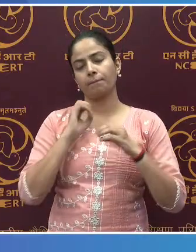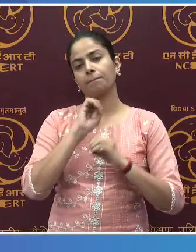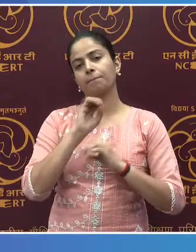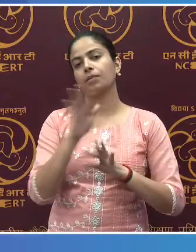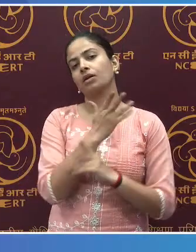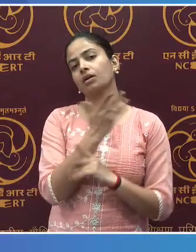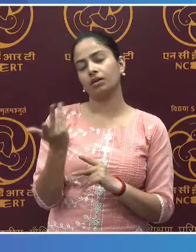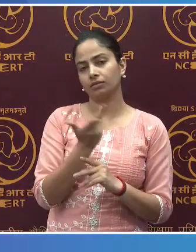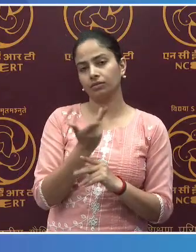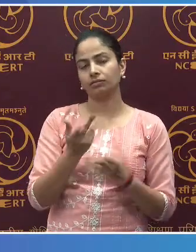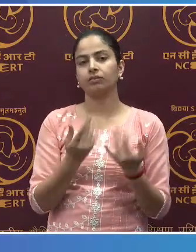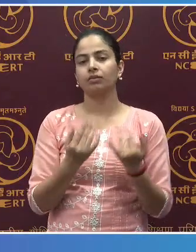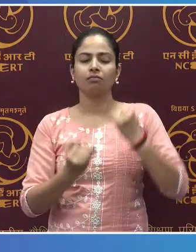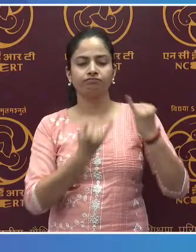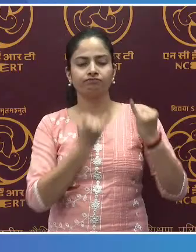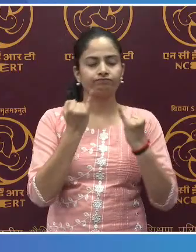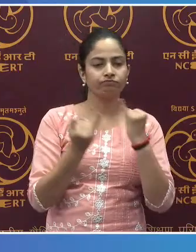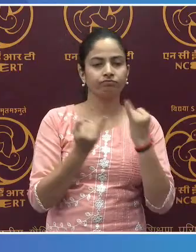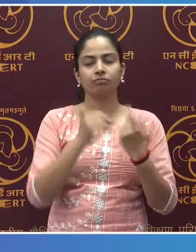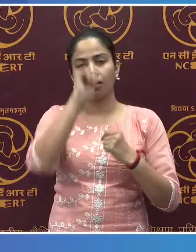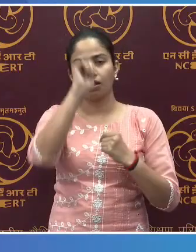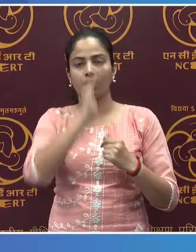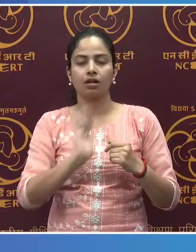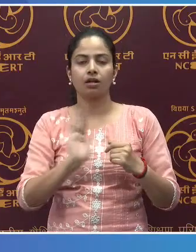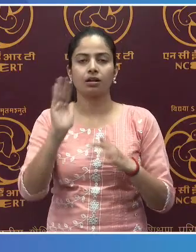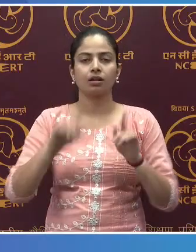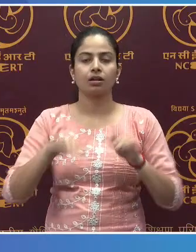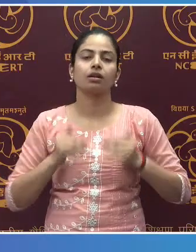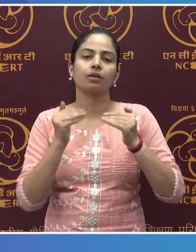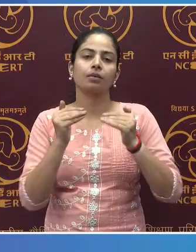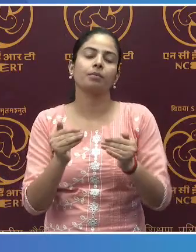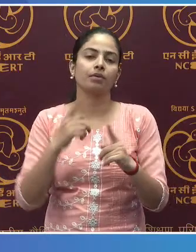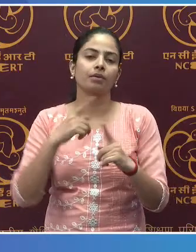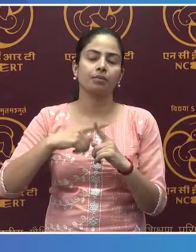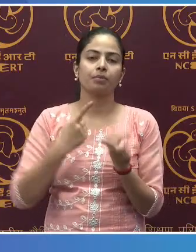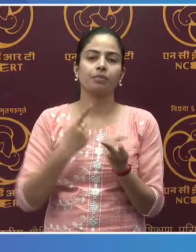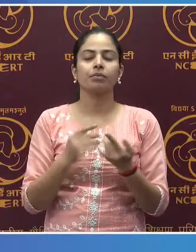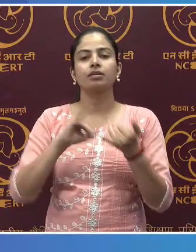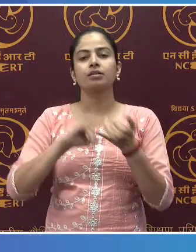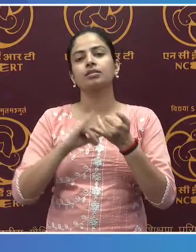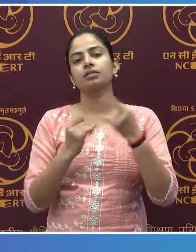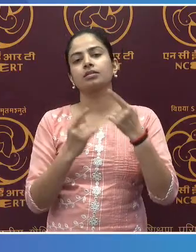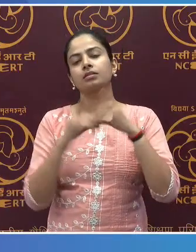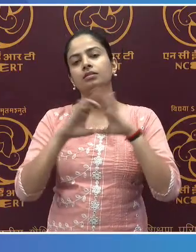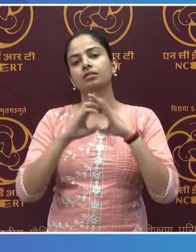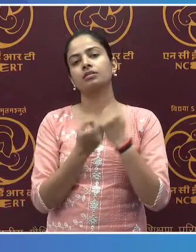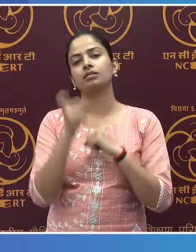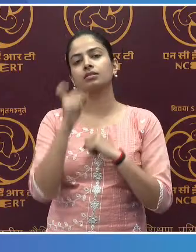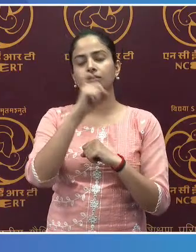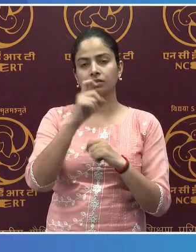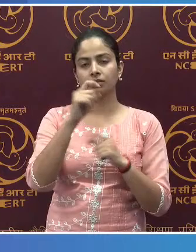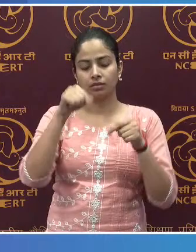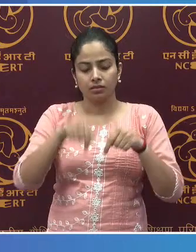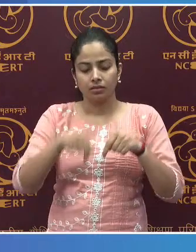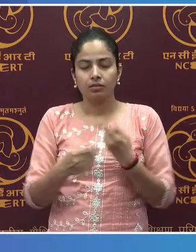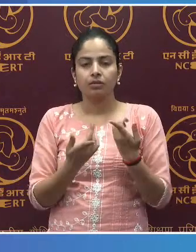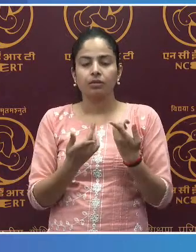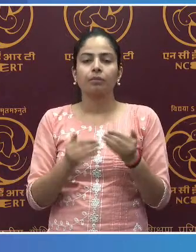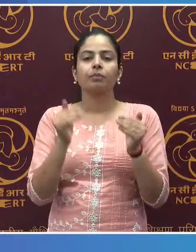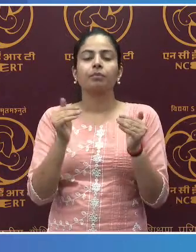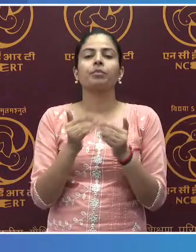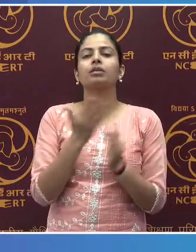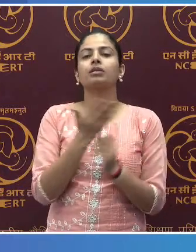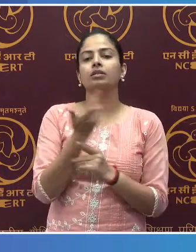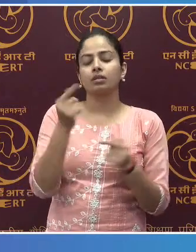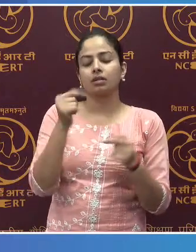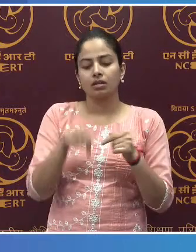discuss about the Exploring Society, India and Beyond, Social Science textbook for grade 7 and introduction. Today, I will be introducing this book.